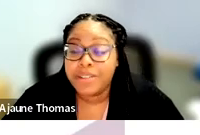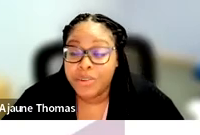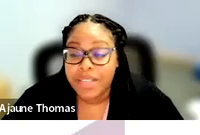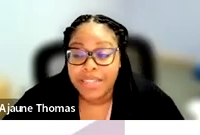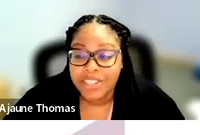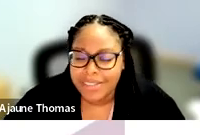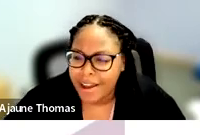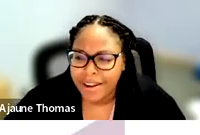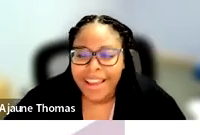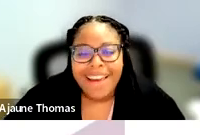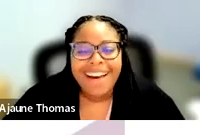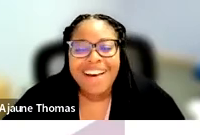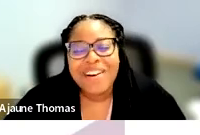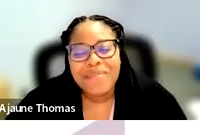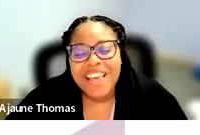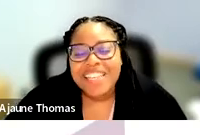affected by social isolation,